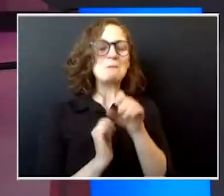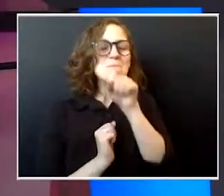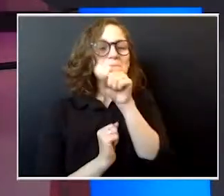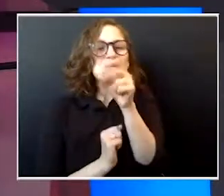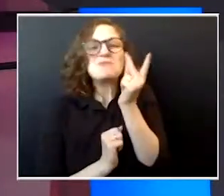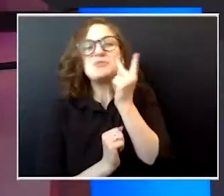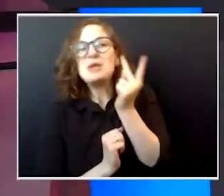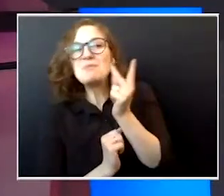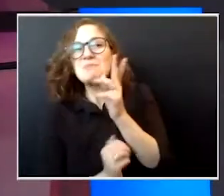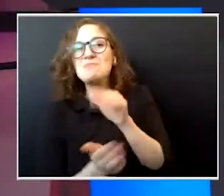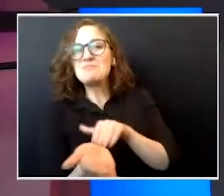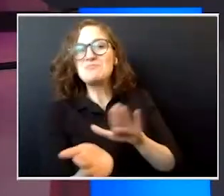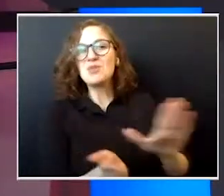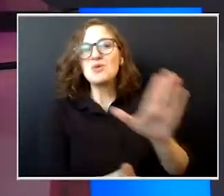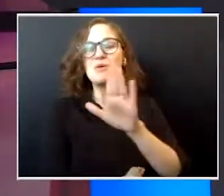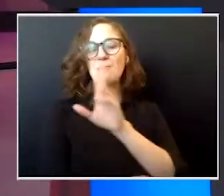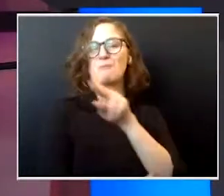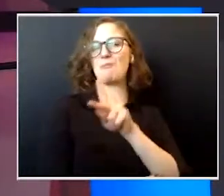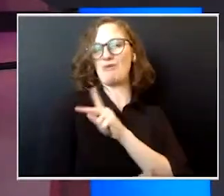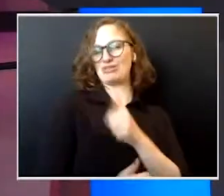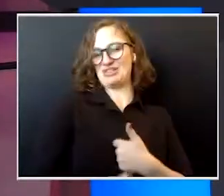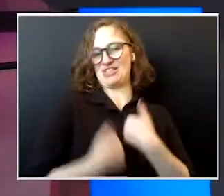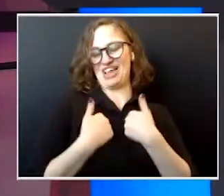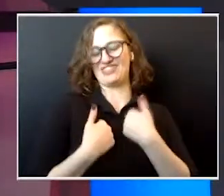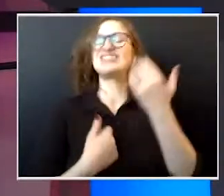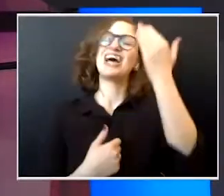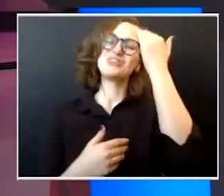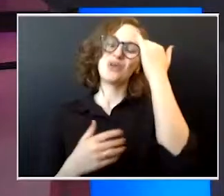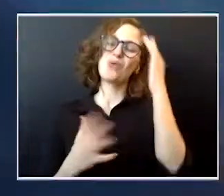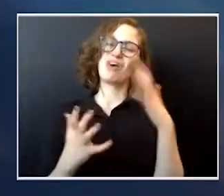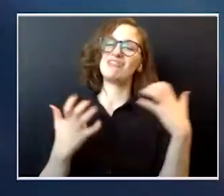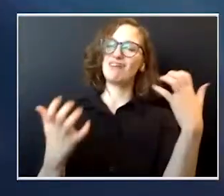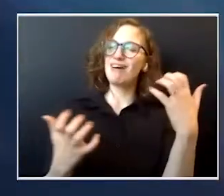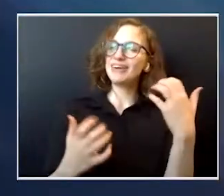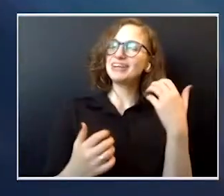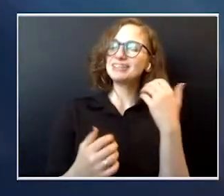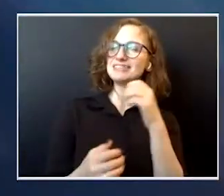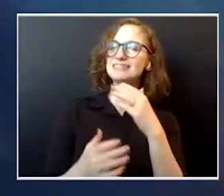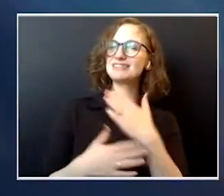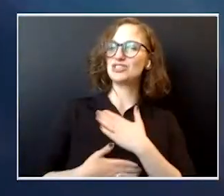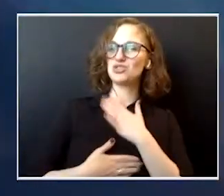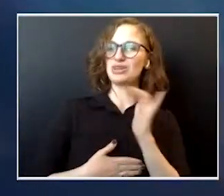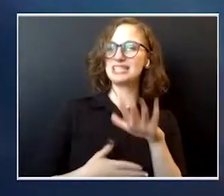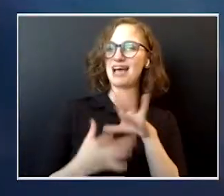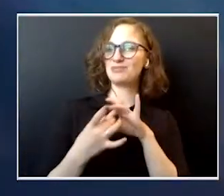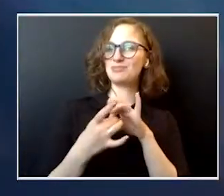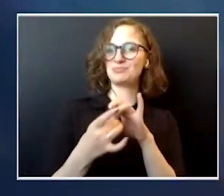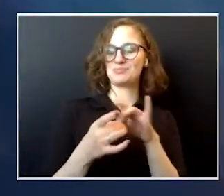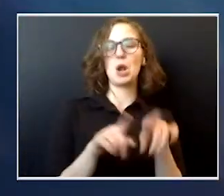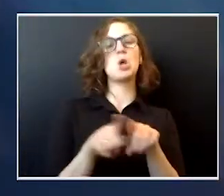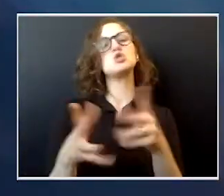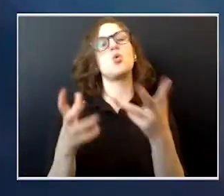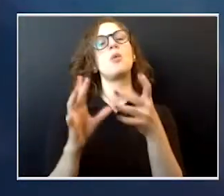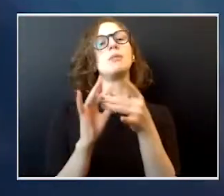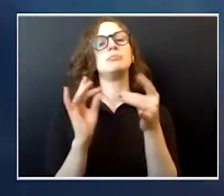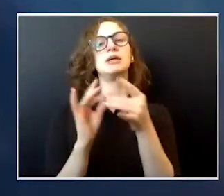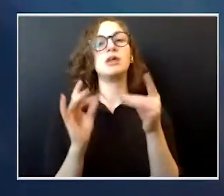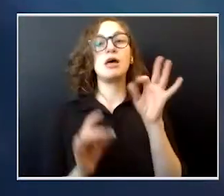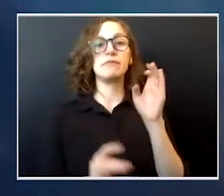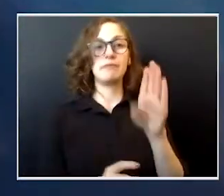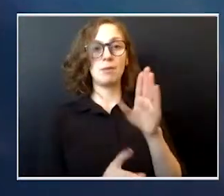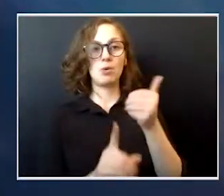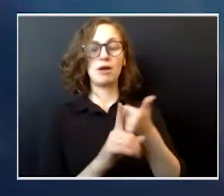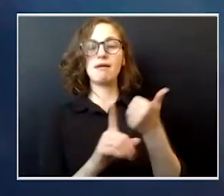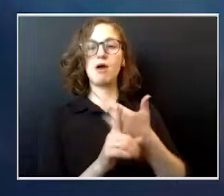know that our audience really likes having that connection as well. And I also want to talk about how February is Heart Month, American Heart Month, and there is a